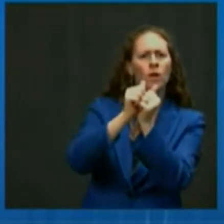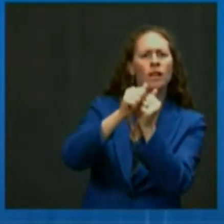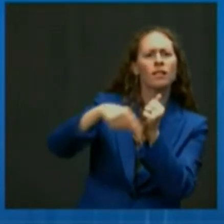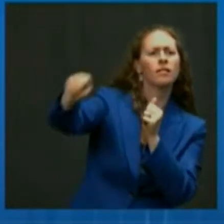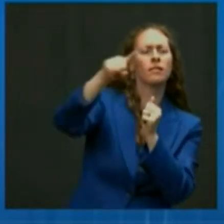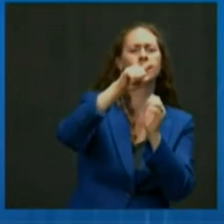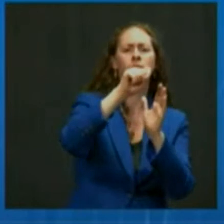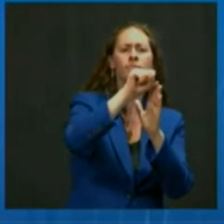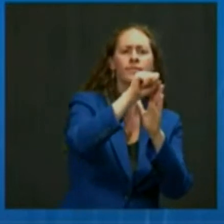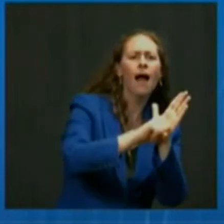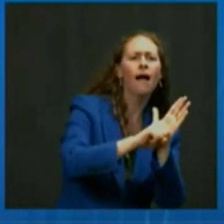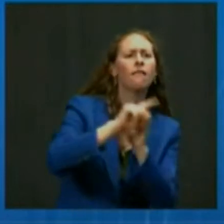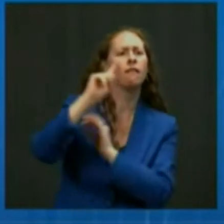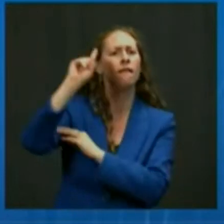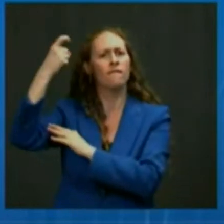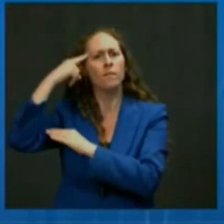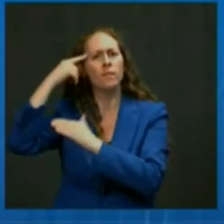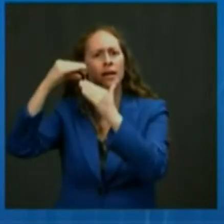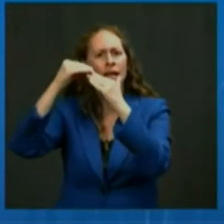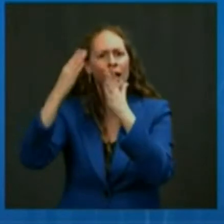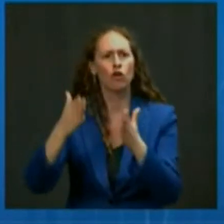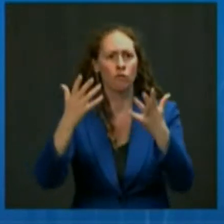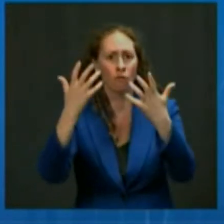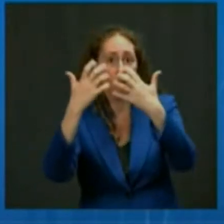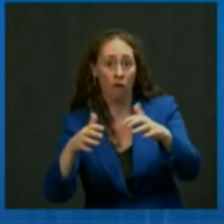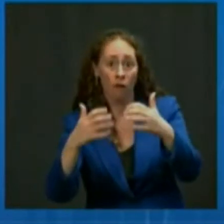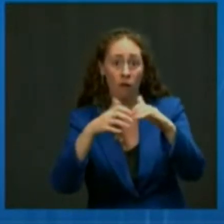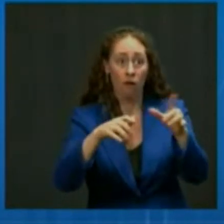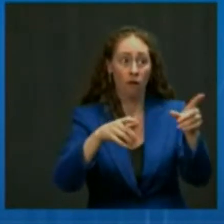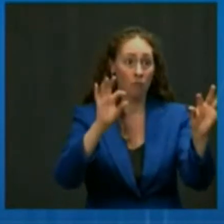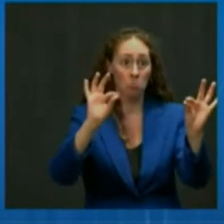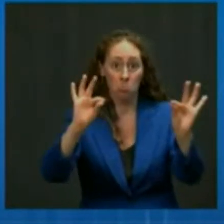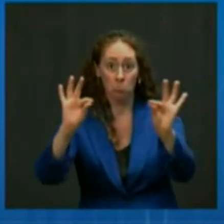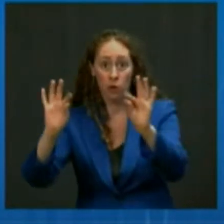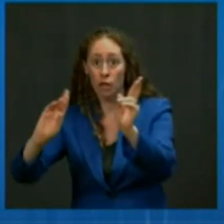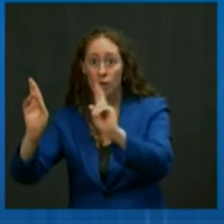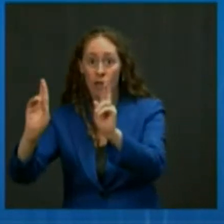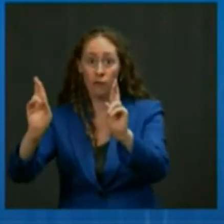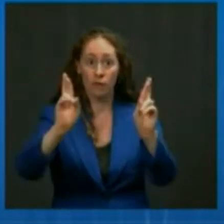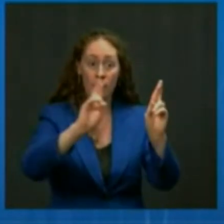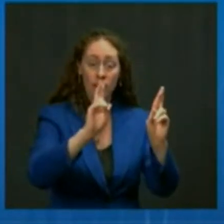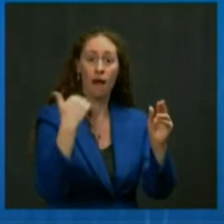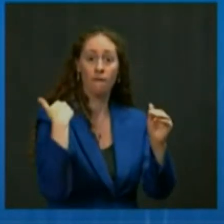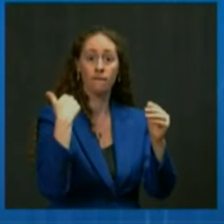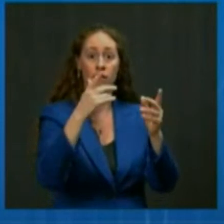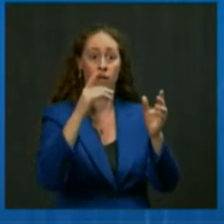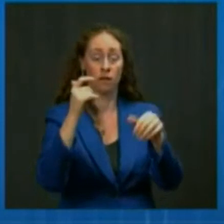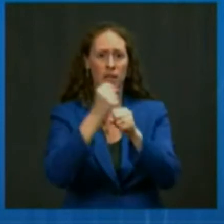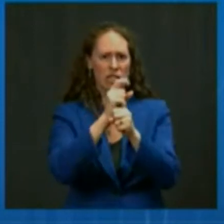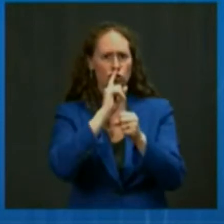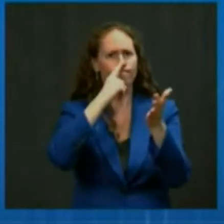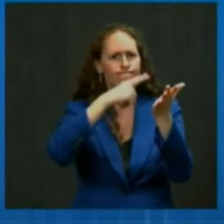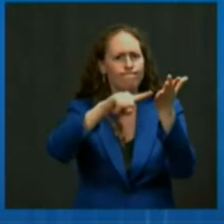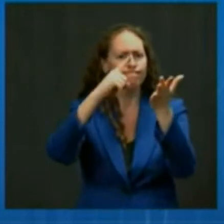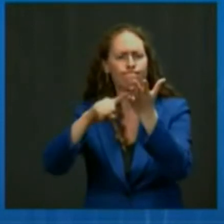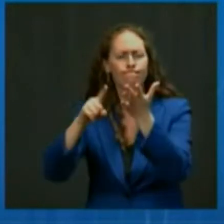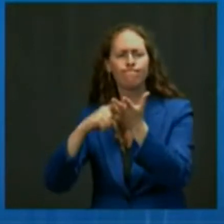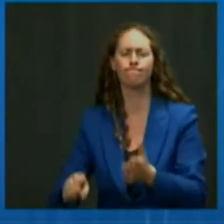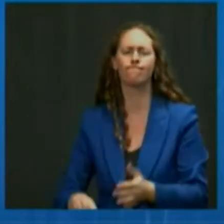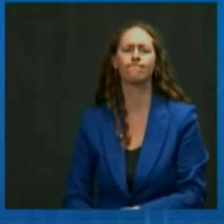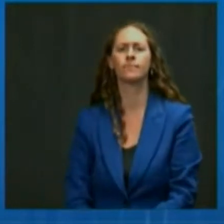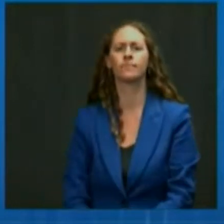we have the number of places for people to get vaccinated in a convenient way,